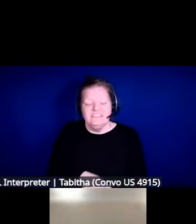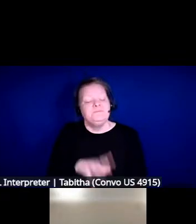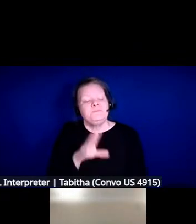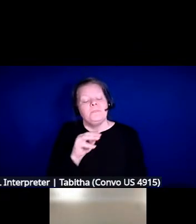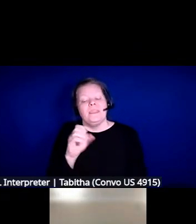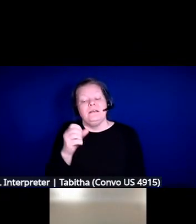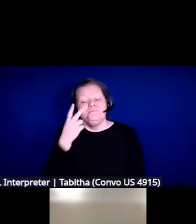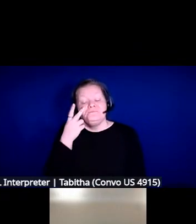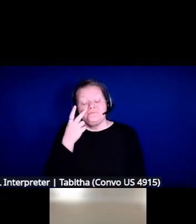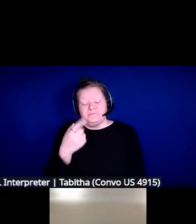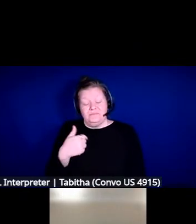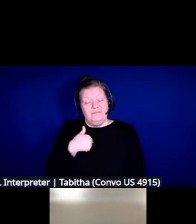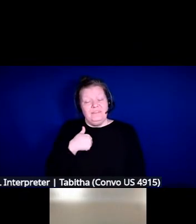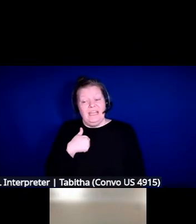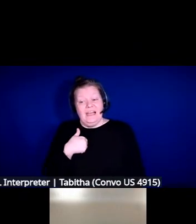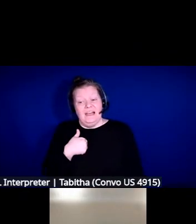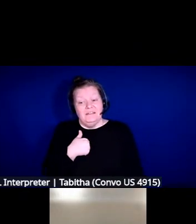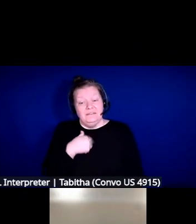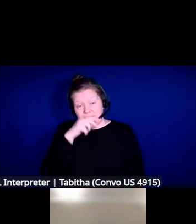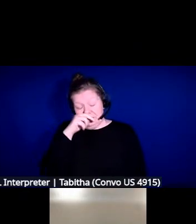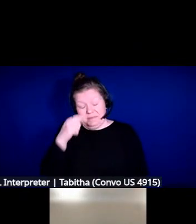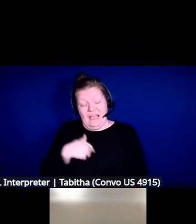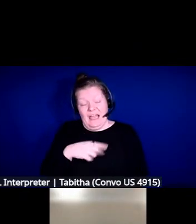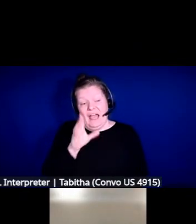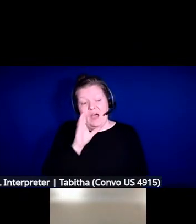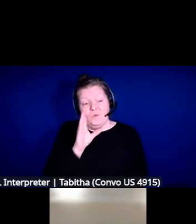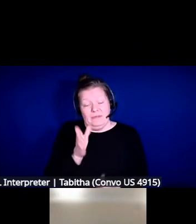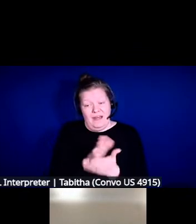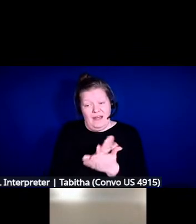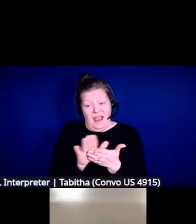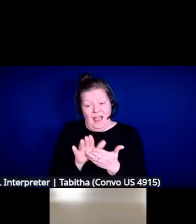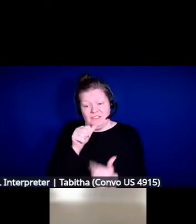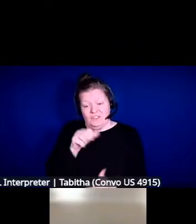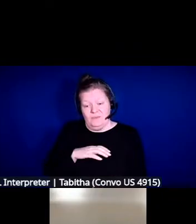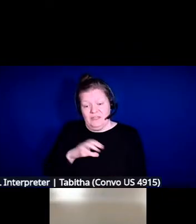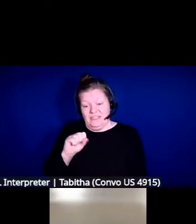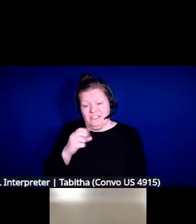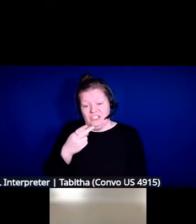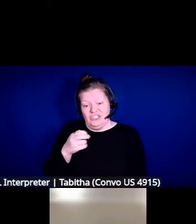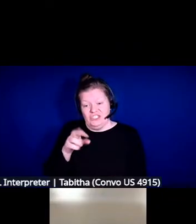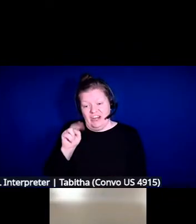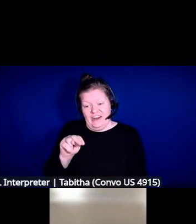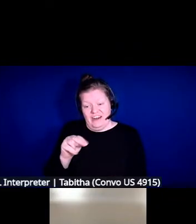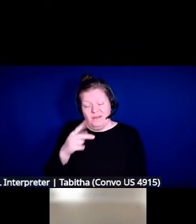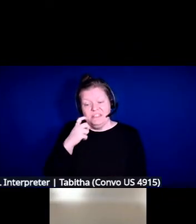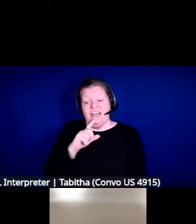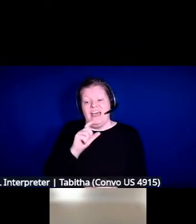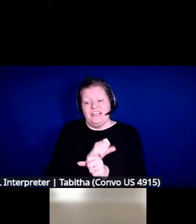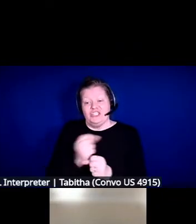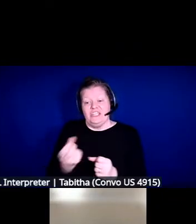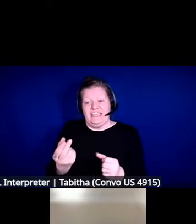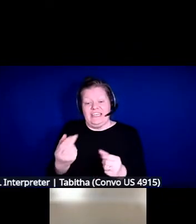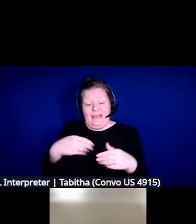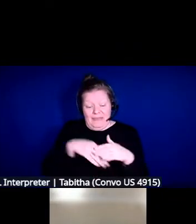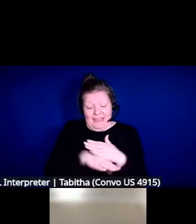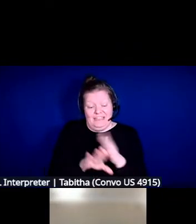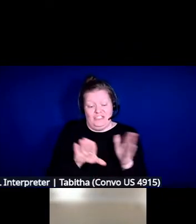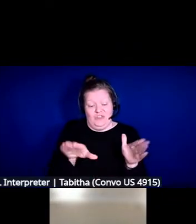And see, I'm gonna be nice to Miss Sharon this morning because she actually came into the room this